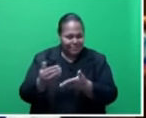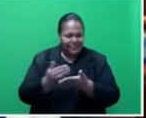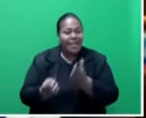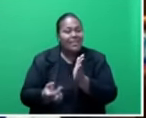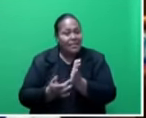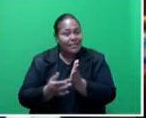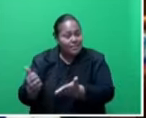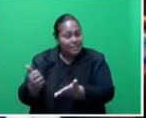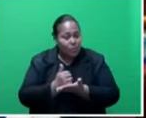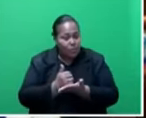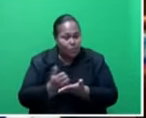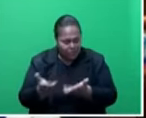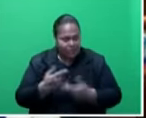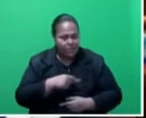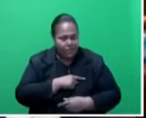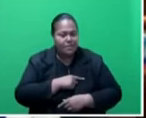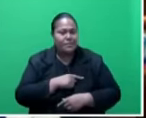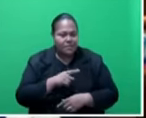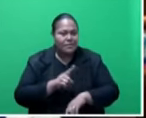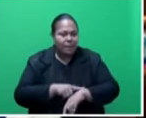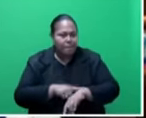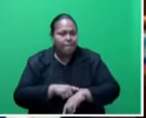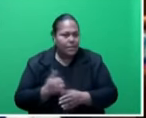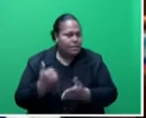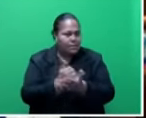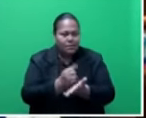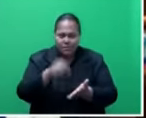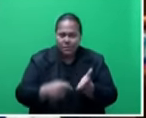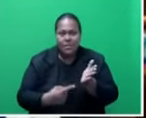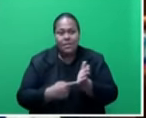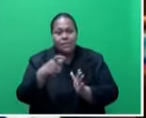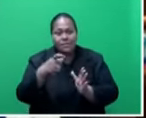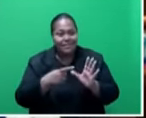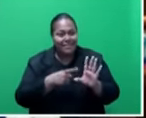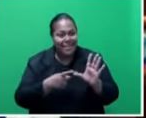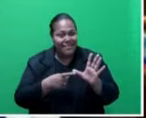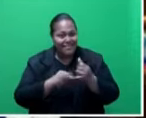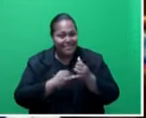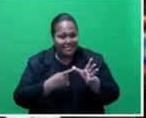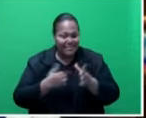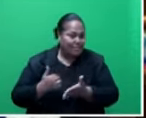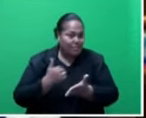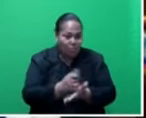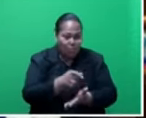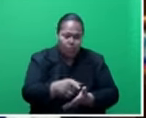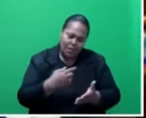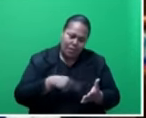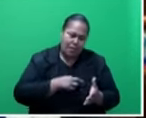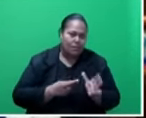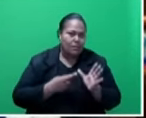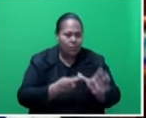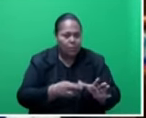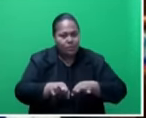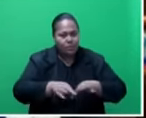provided timely assistance during the Ministry of Agriculture's TC Yasa response operation, whereby we were able to implement our response plan